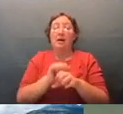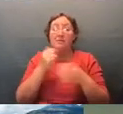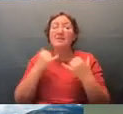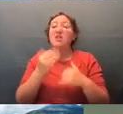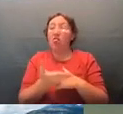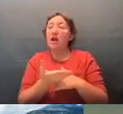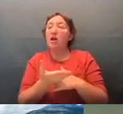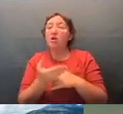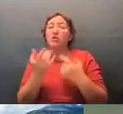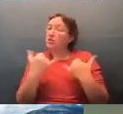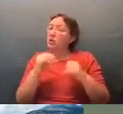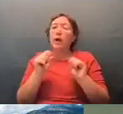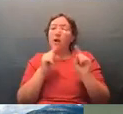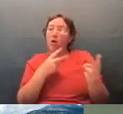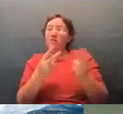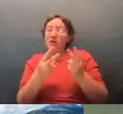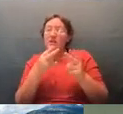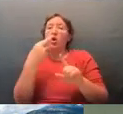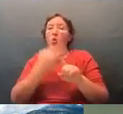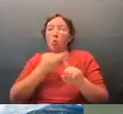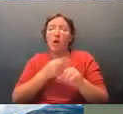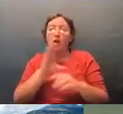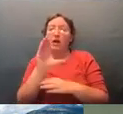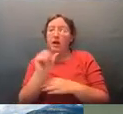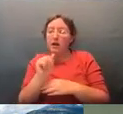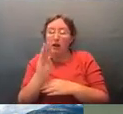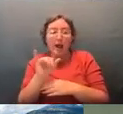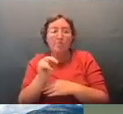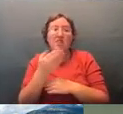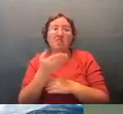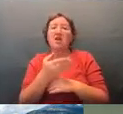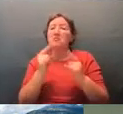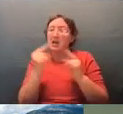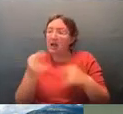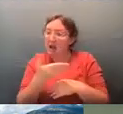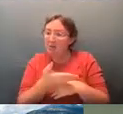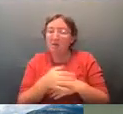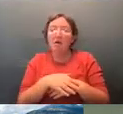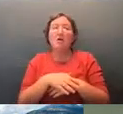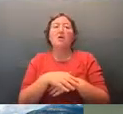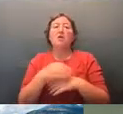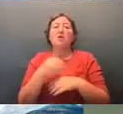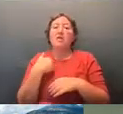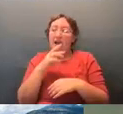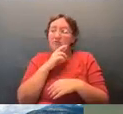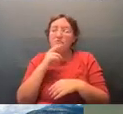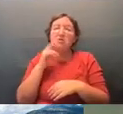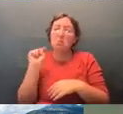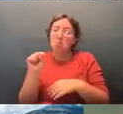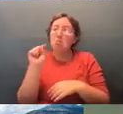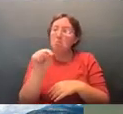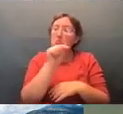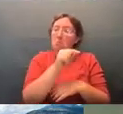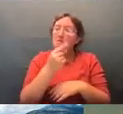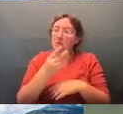where you can come, rent cabins out here, camp. They do have some restaurants out here. But one of